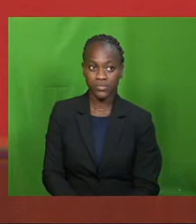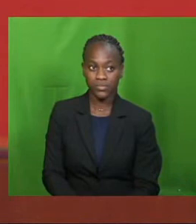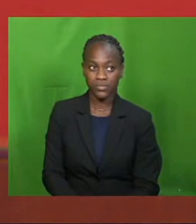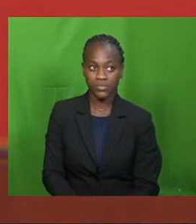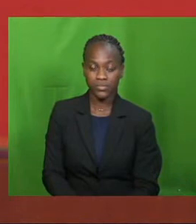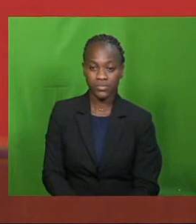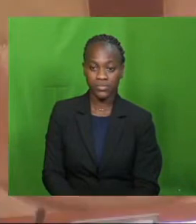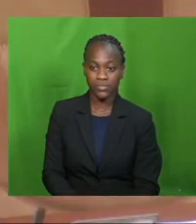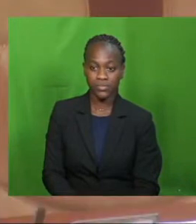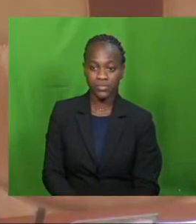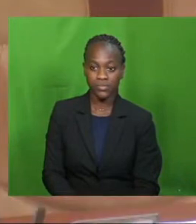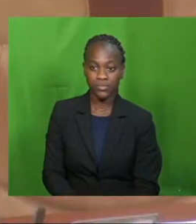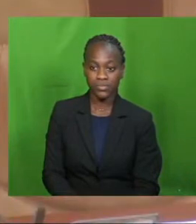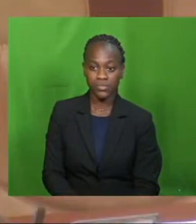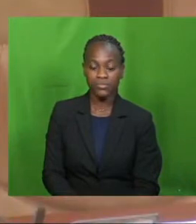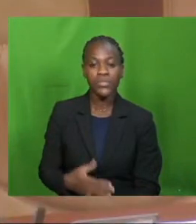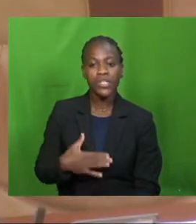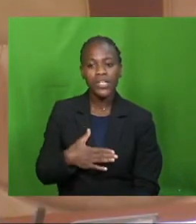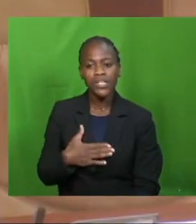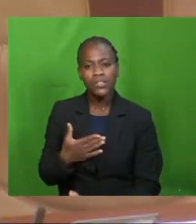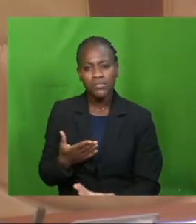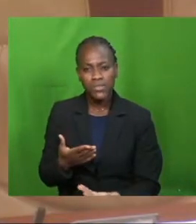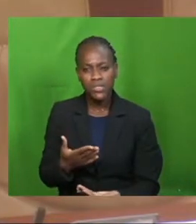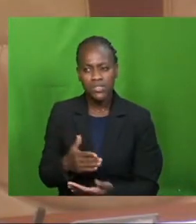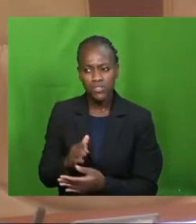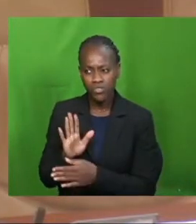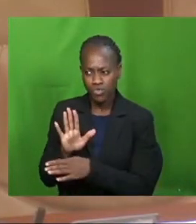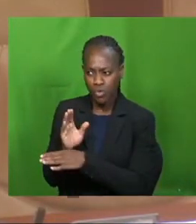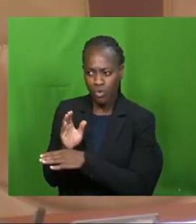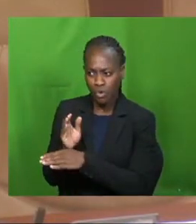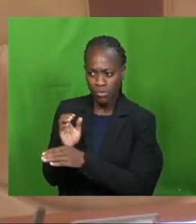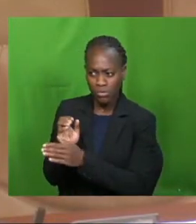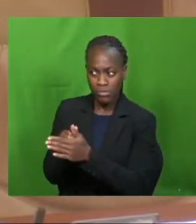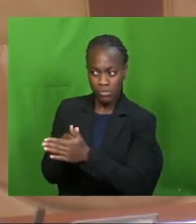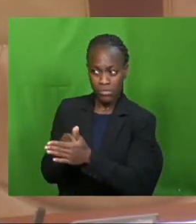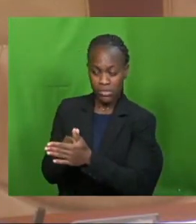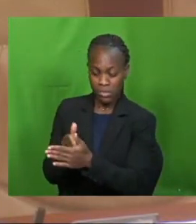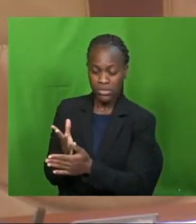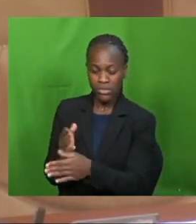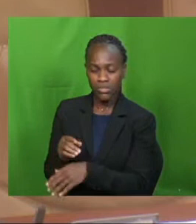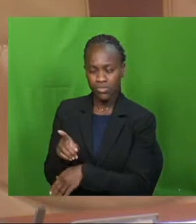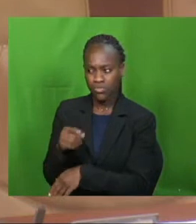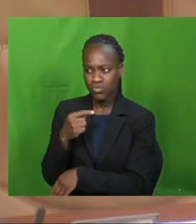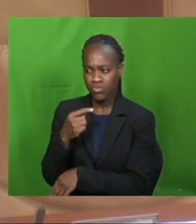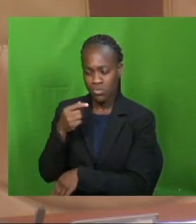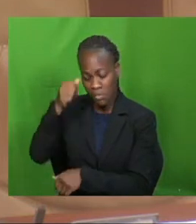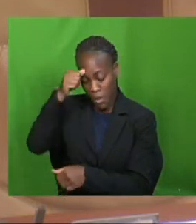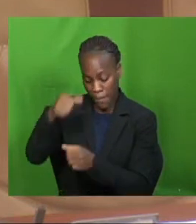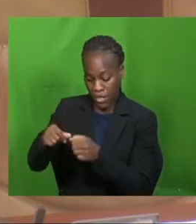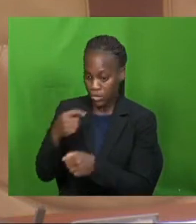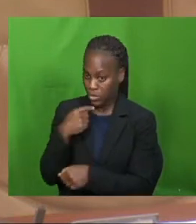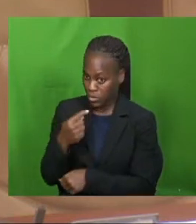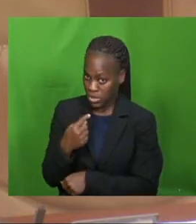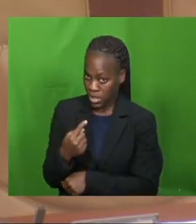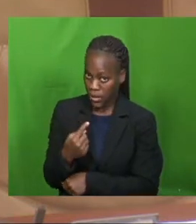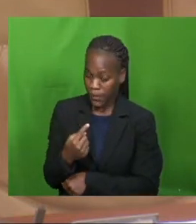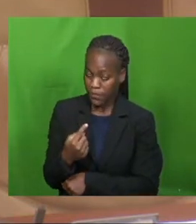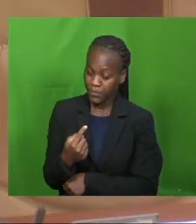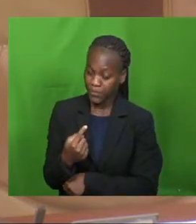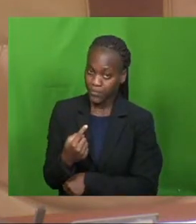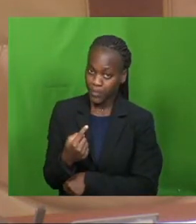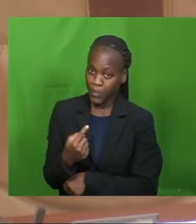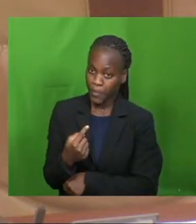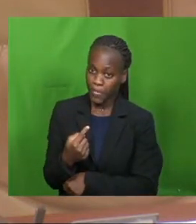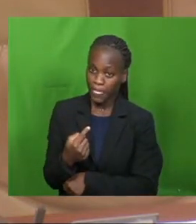Speaker, just for purposes of guidance, I know that you directed that in